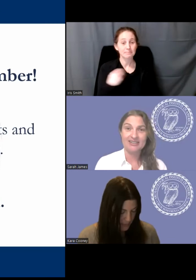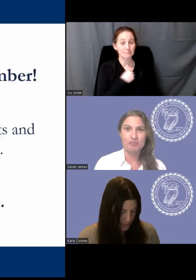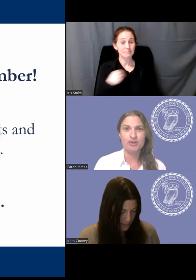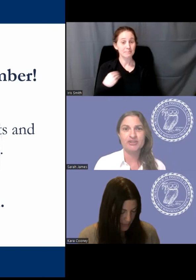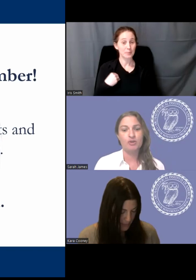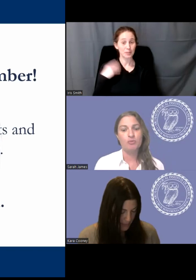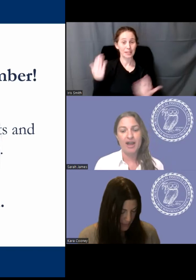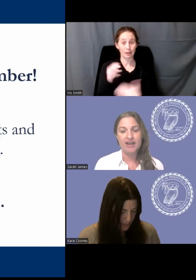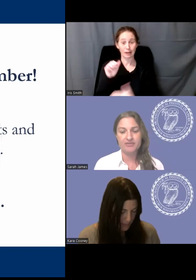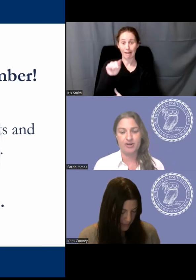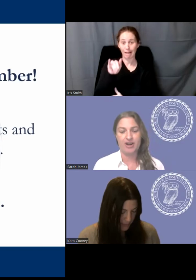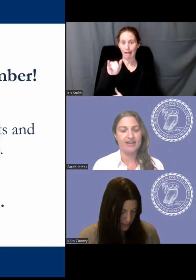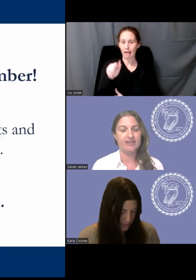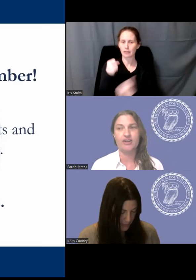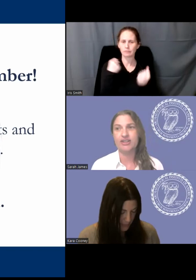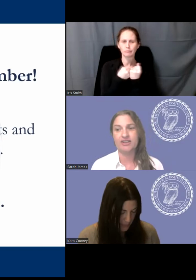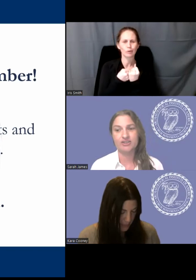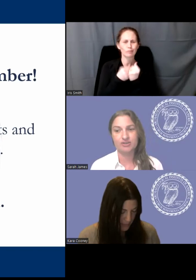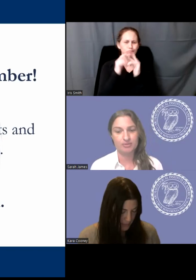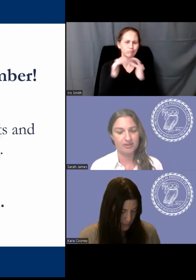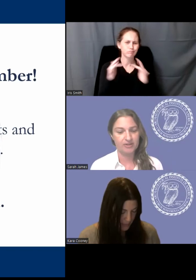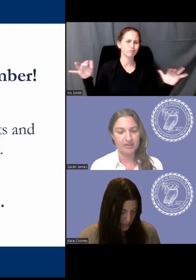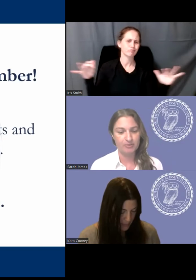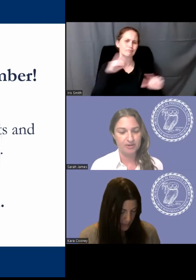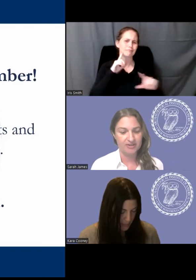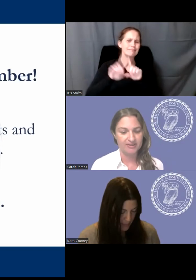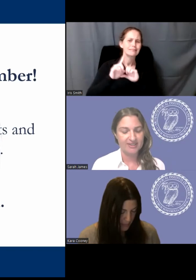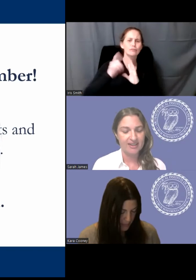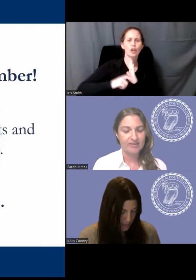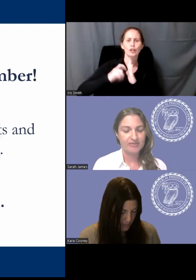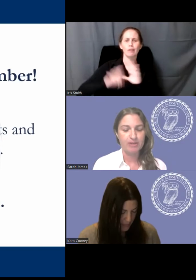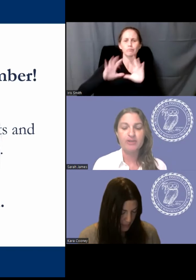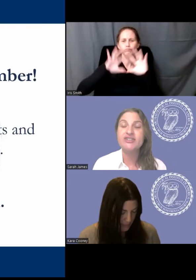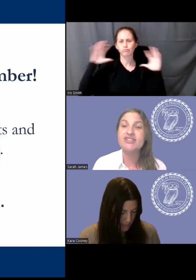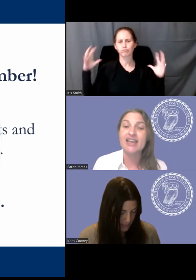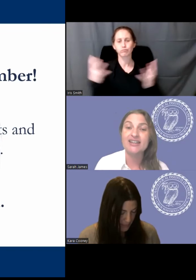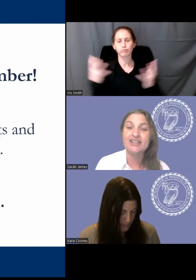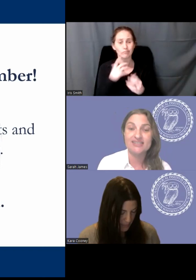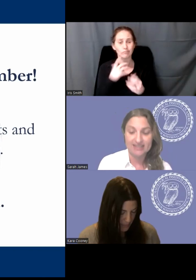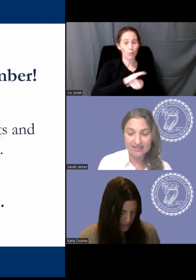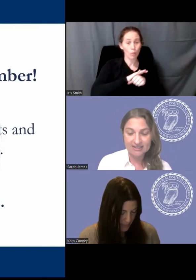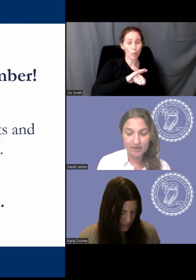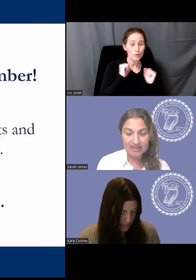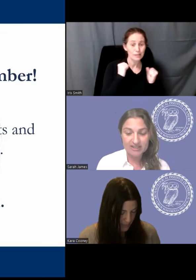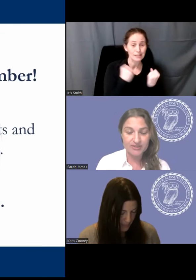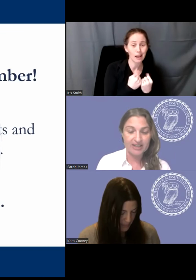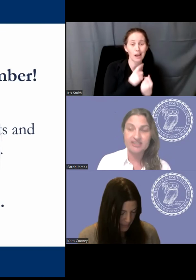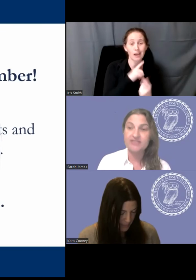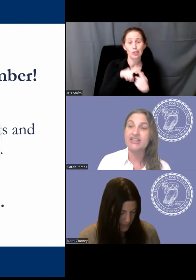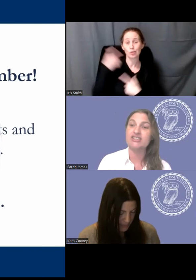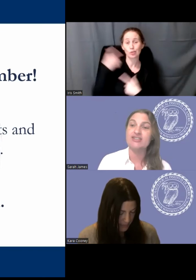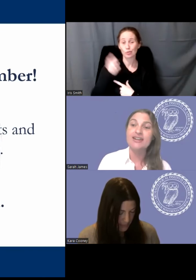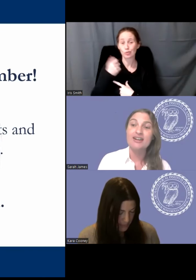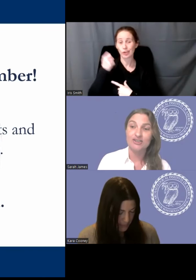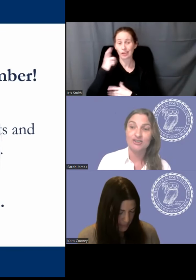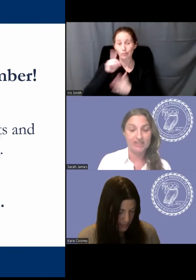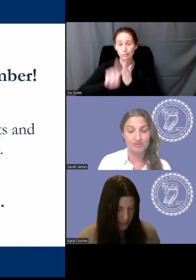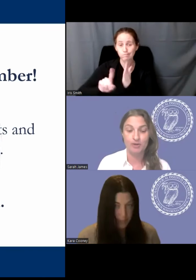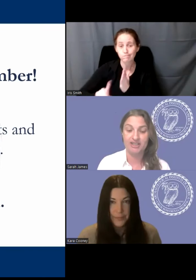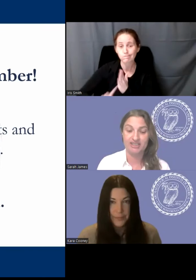AIA supports a wide variety of archaeological work around the world, from local societies to grants for excavation